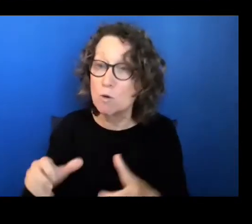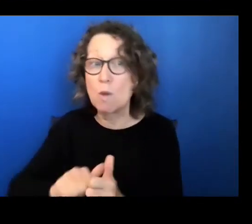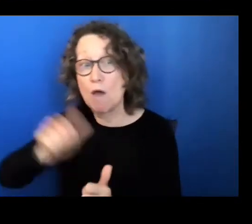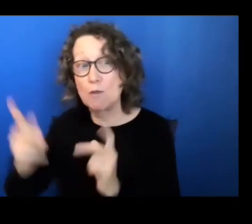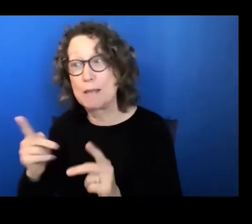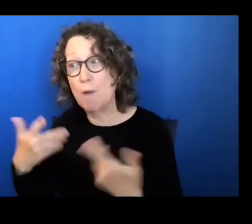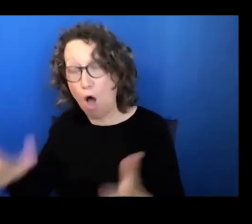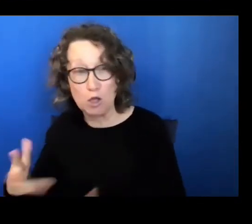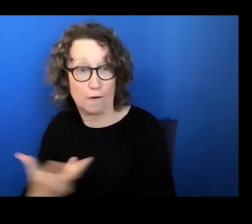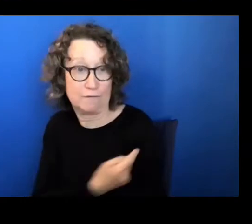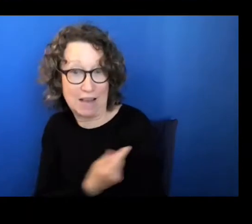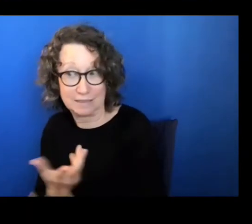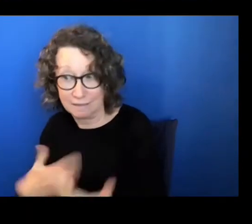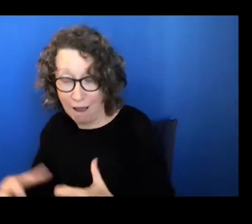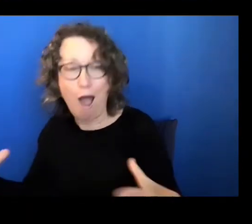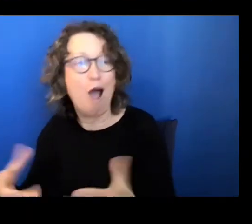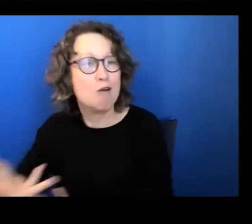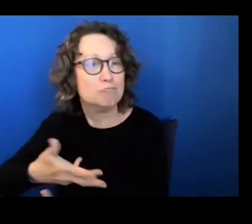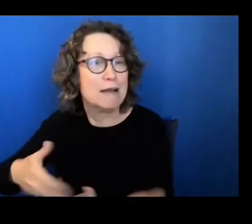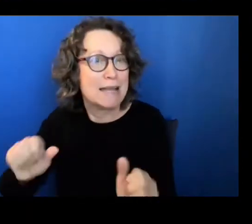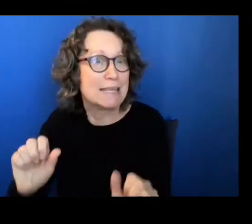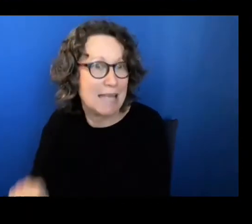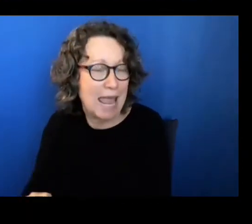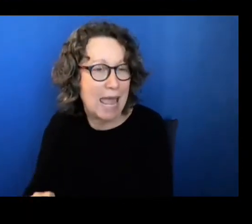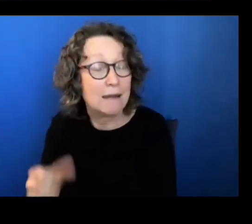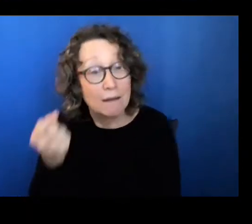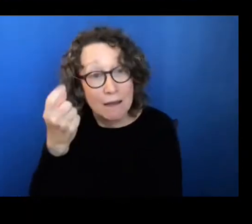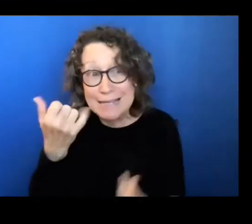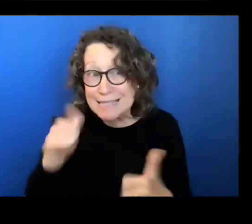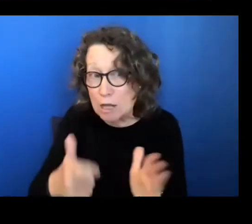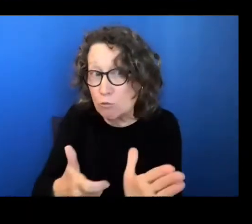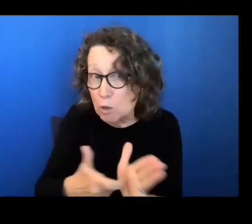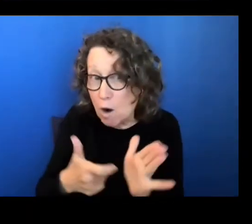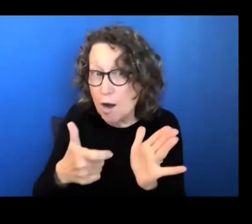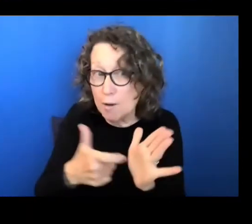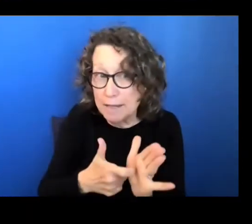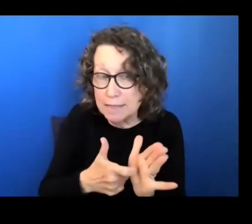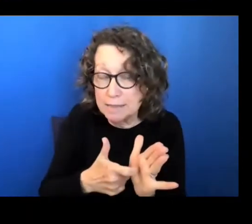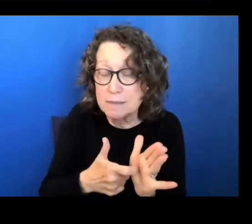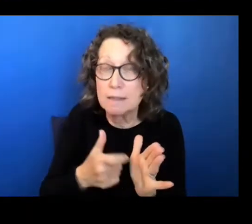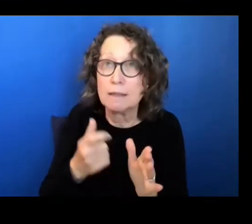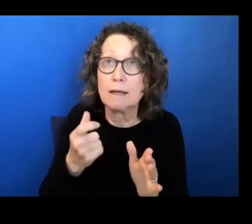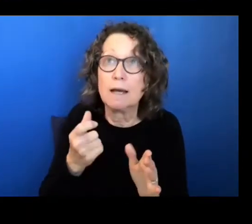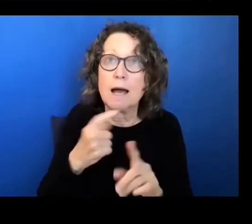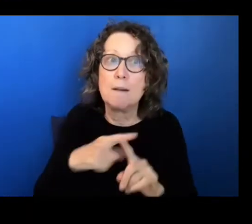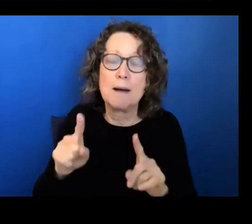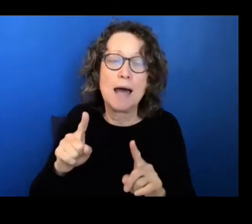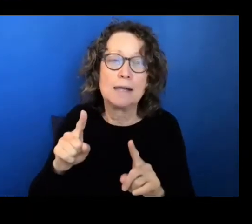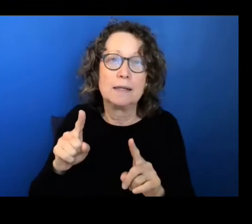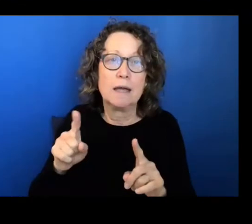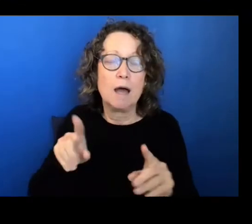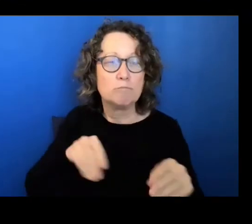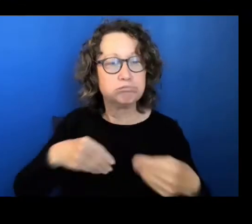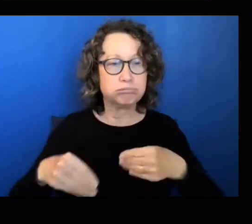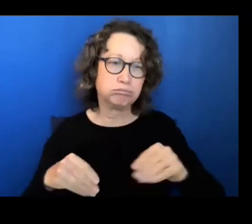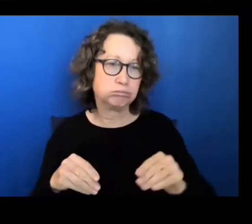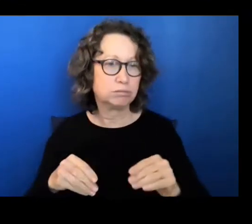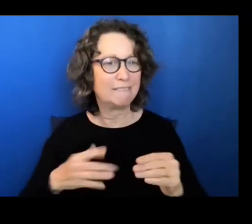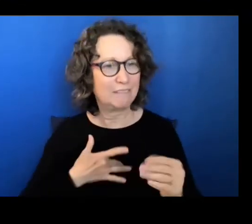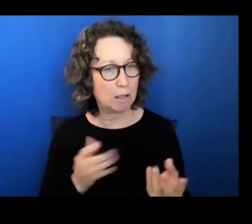vaccinated folks. There are still requirements in place, but it definitely allows for more